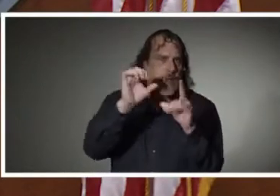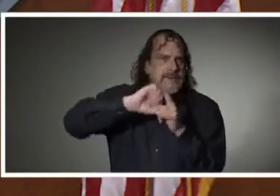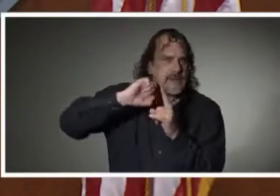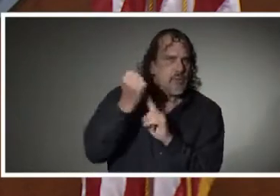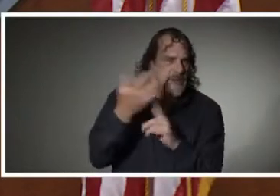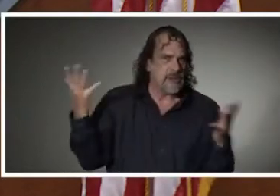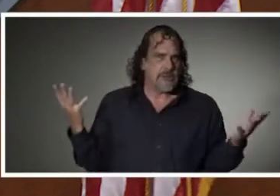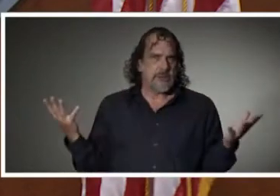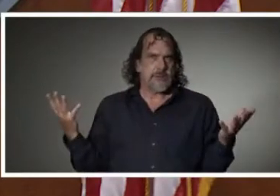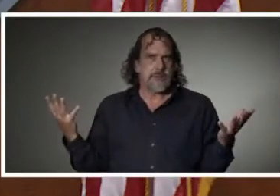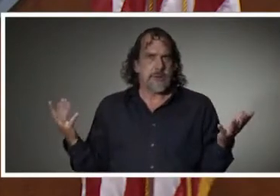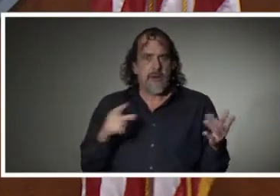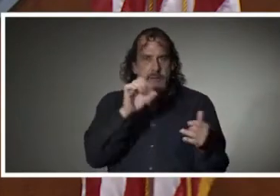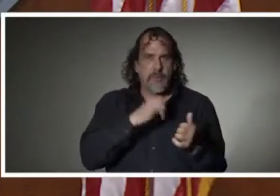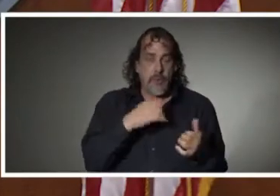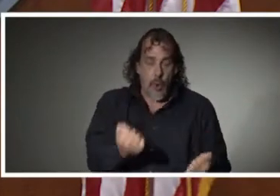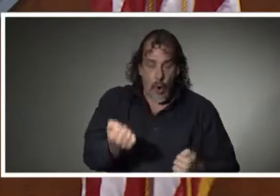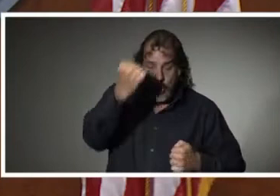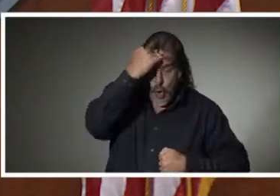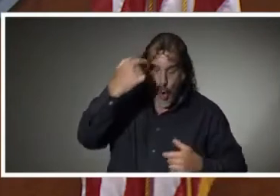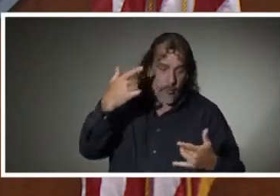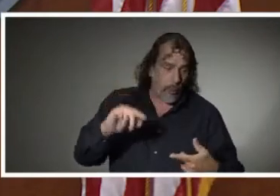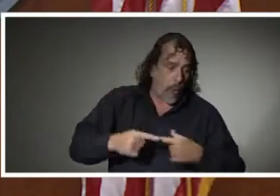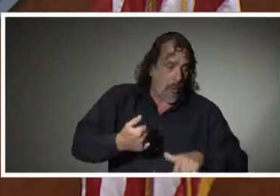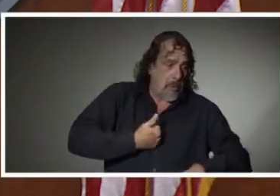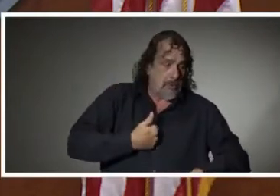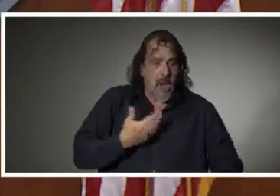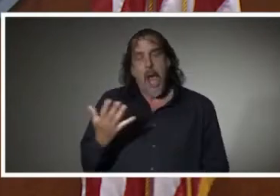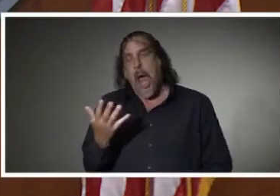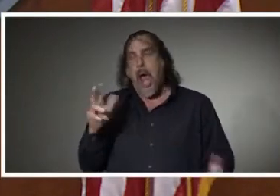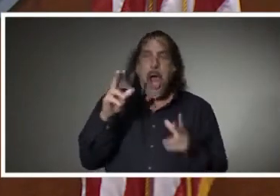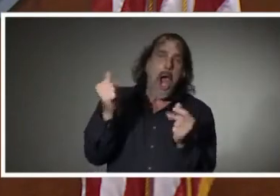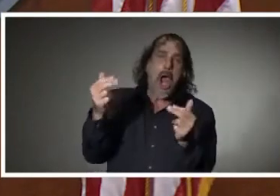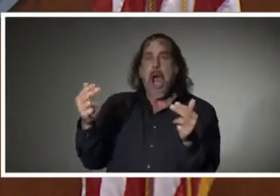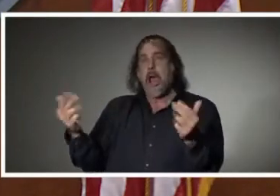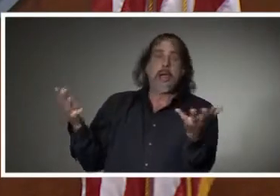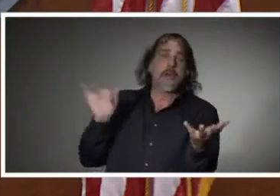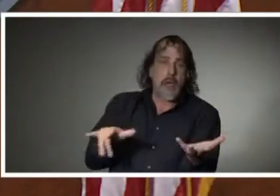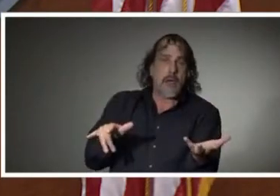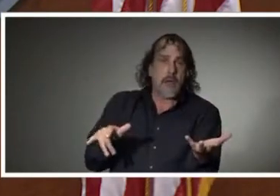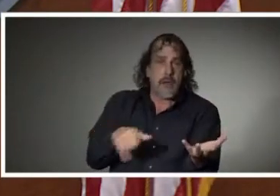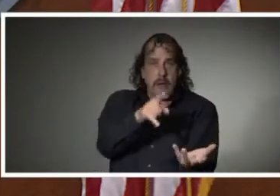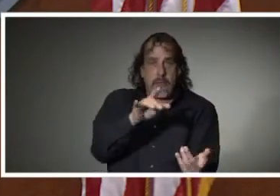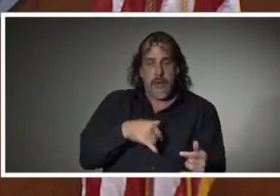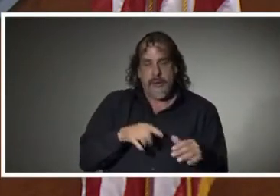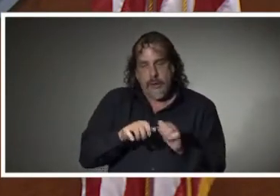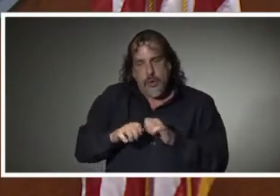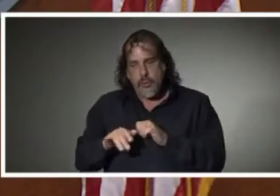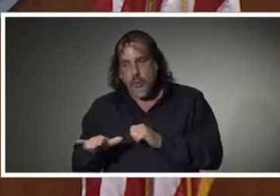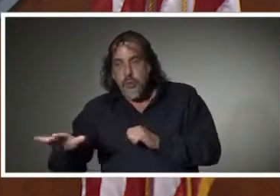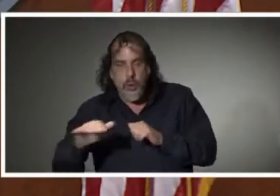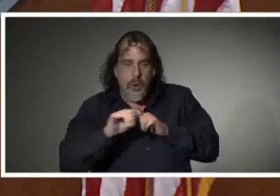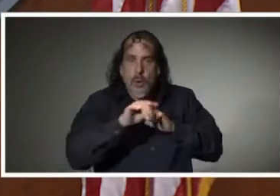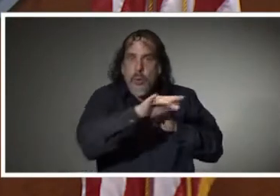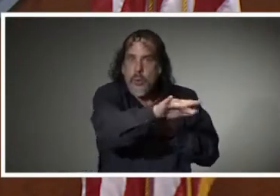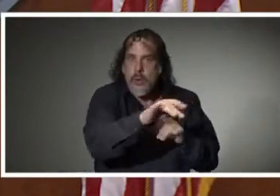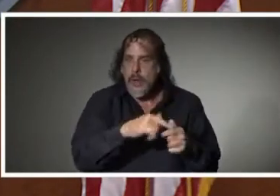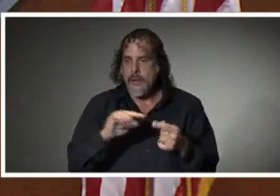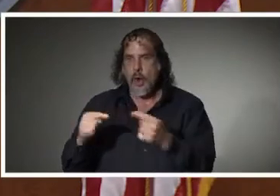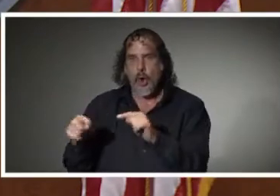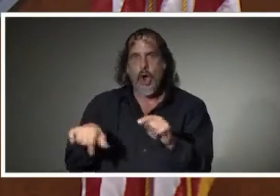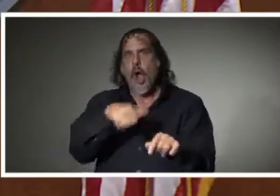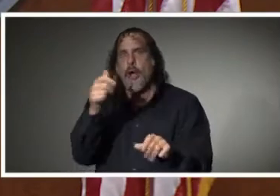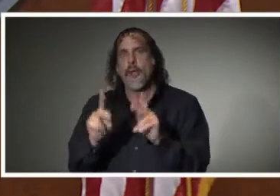you doing something dumb that hurts yourself, which is well within your rights, to you doing something that hurts other